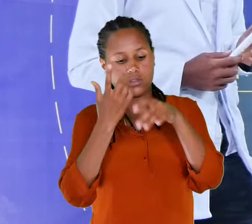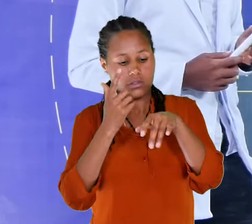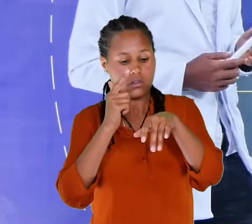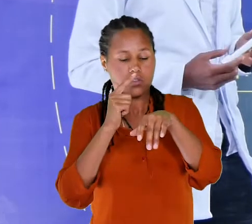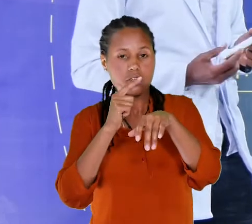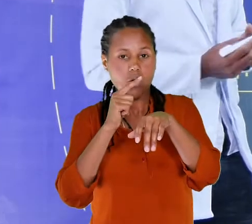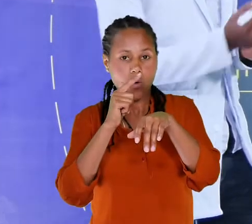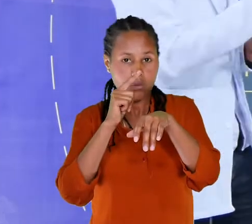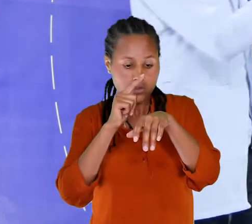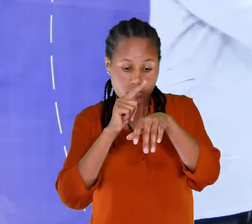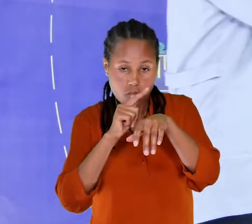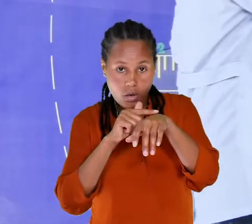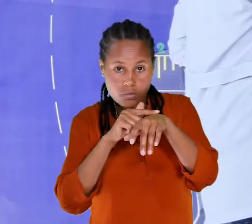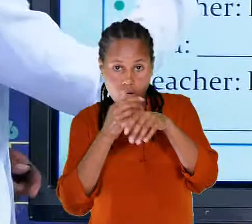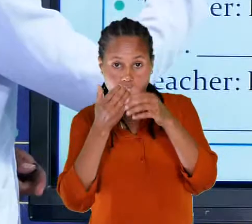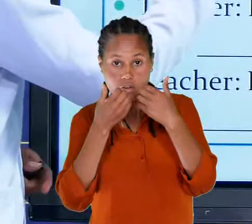How many hours are there?